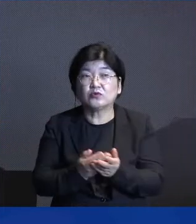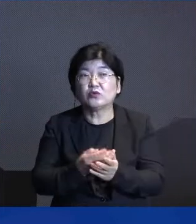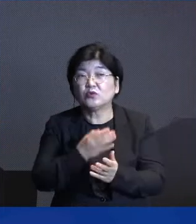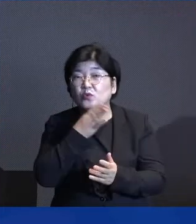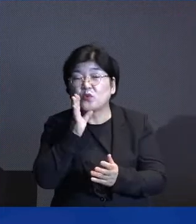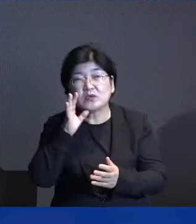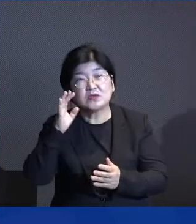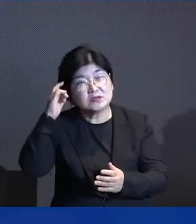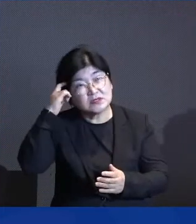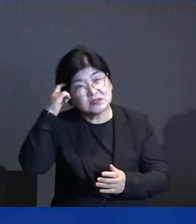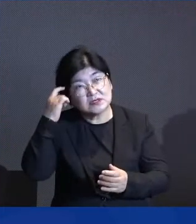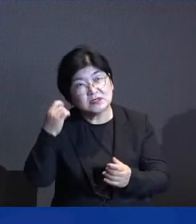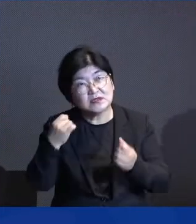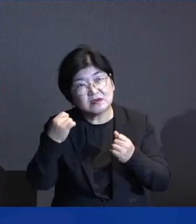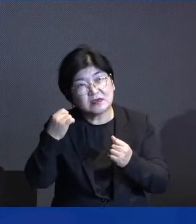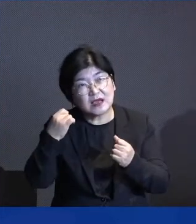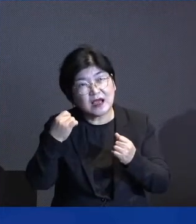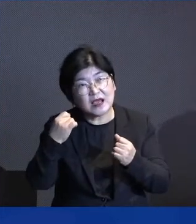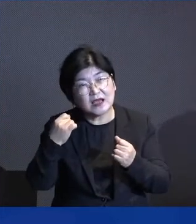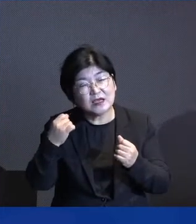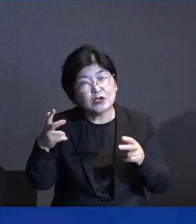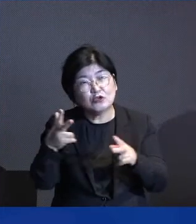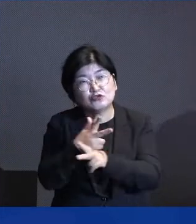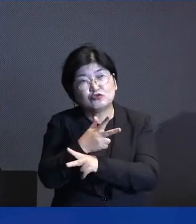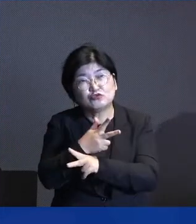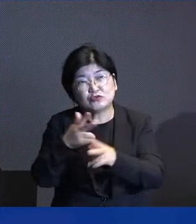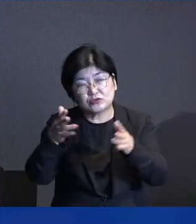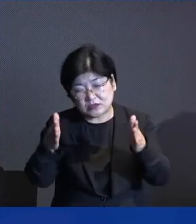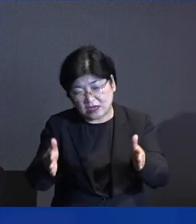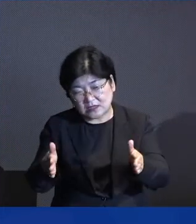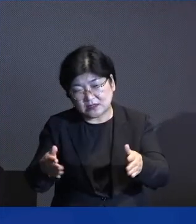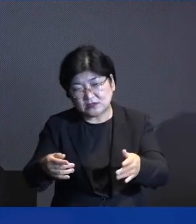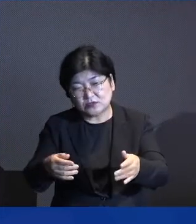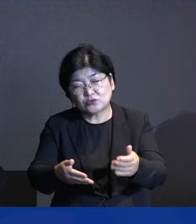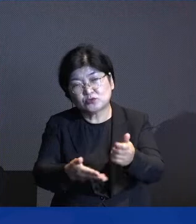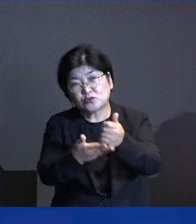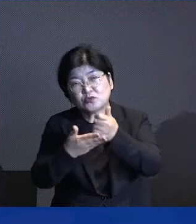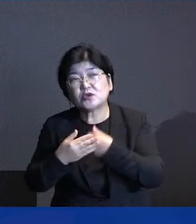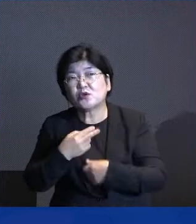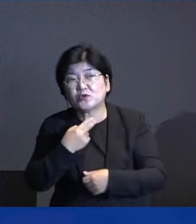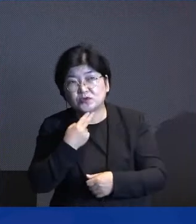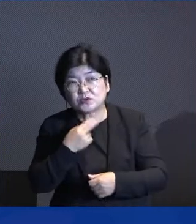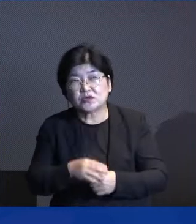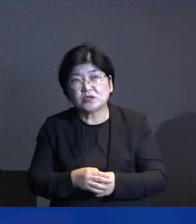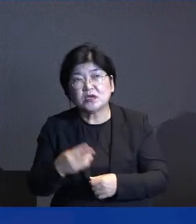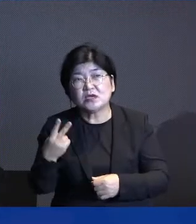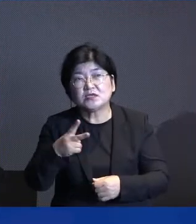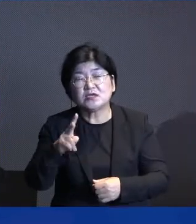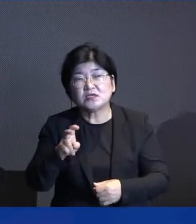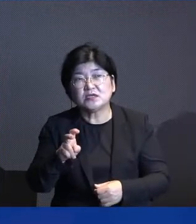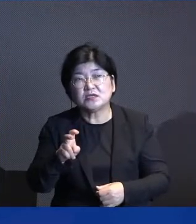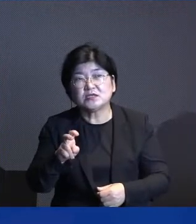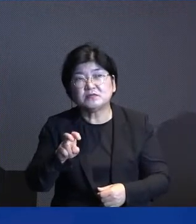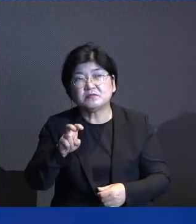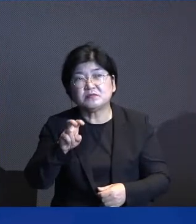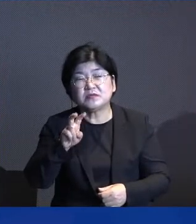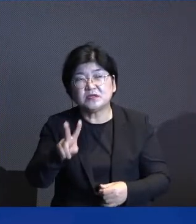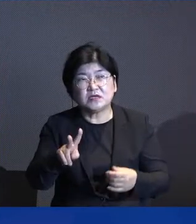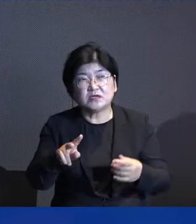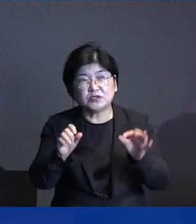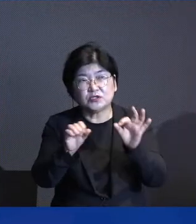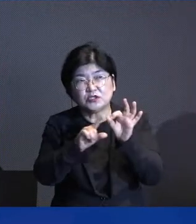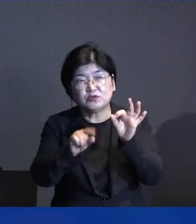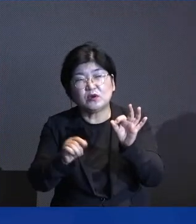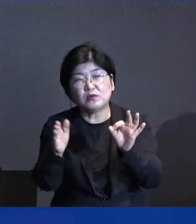same. It starts with 1st October with the International Day for Older Persons and ends on 10th October with the